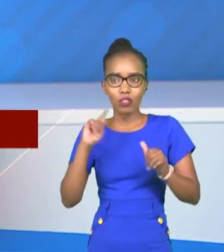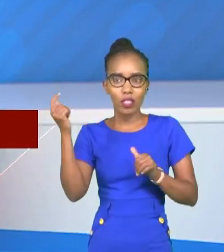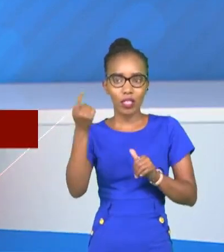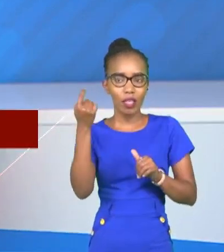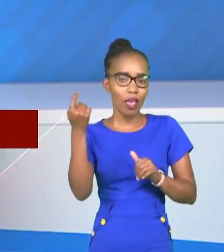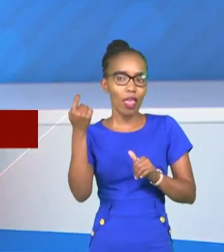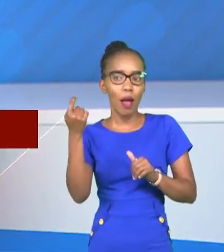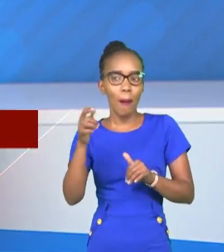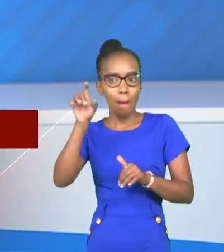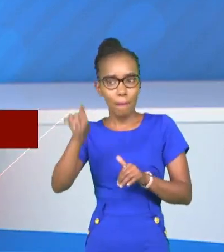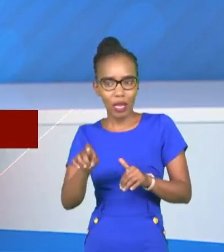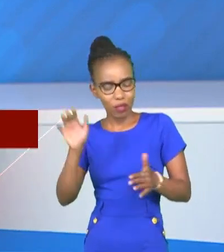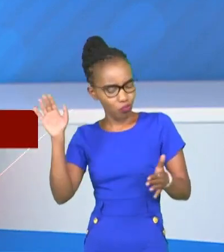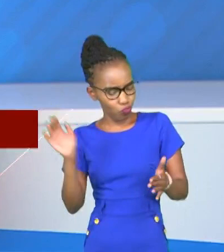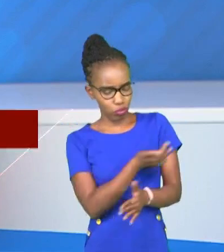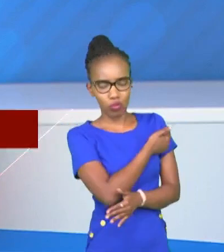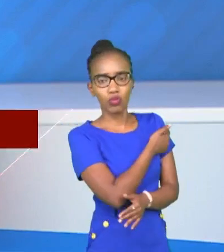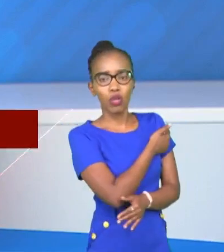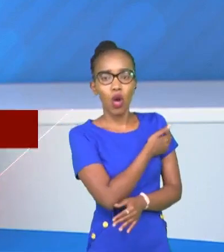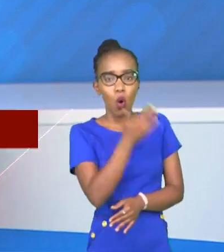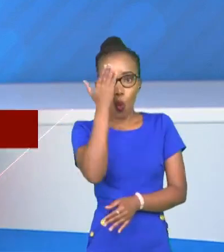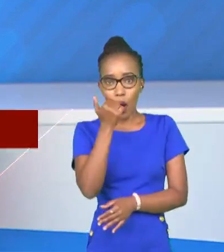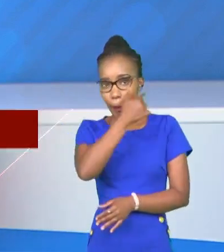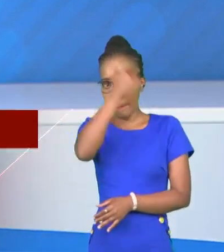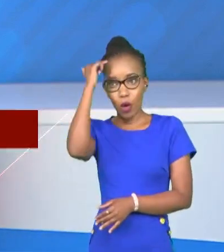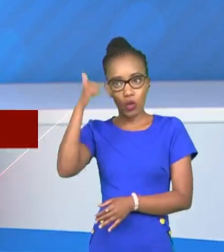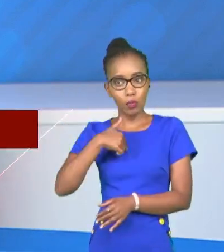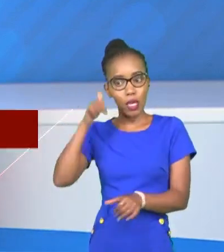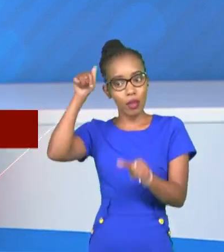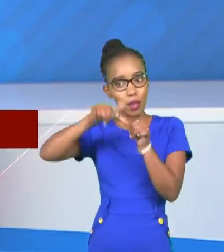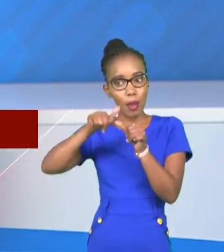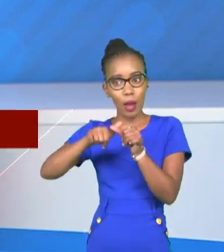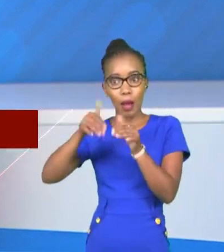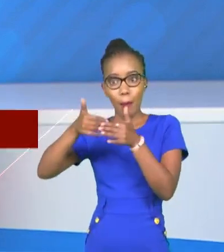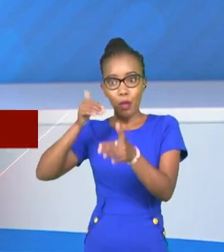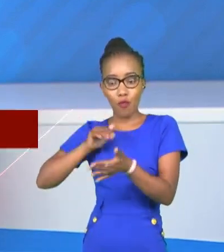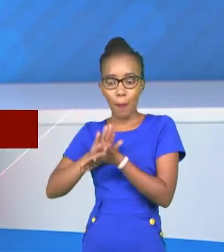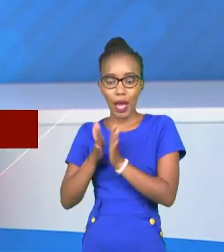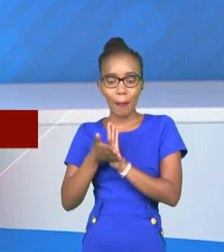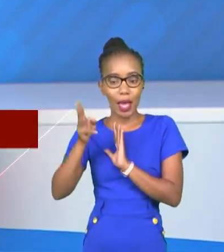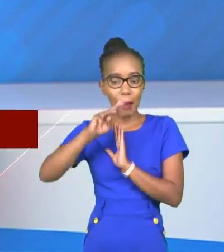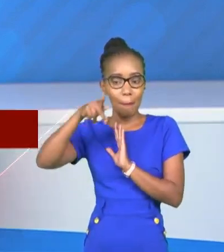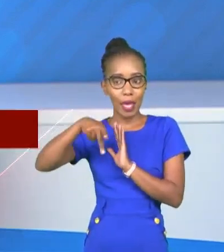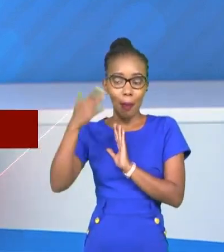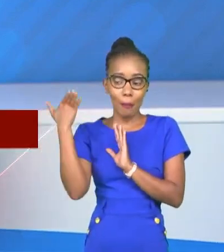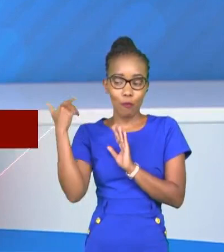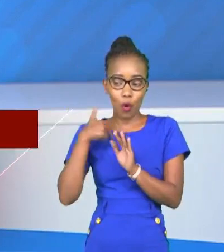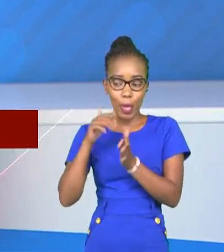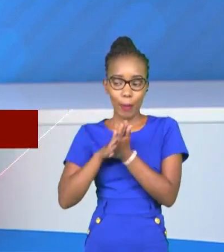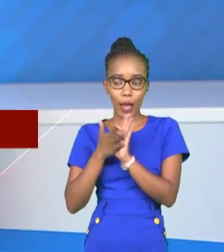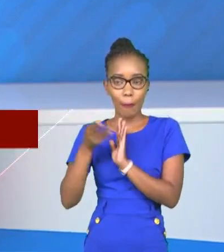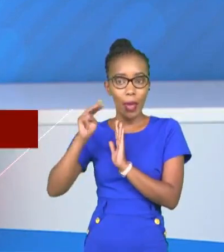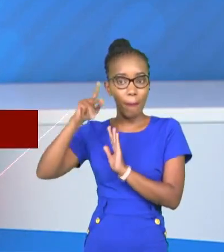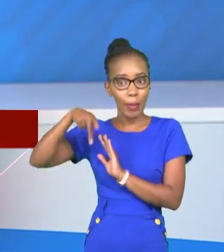abolish it. We need to deal with it. Because I remember, before I become a member of parliament... State your reasons. Yeah, let me give reasons. Mm-hmm. And I